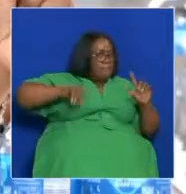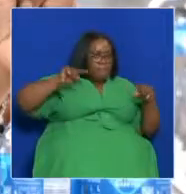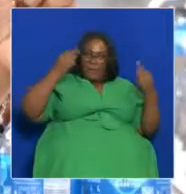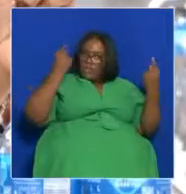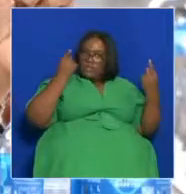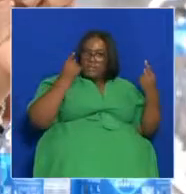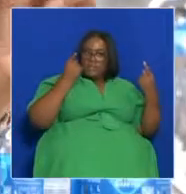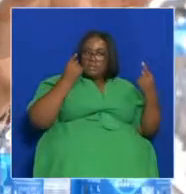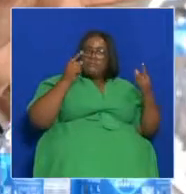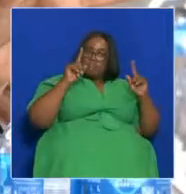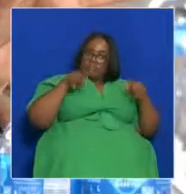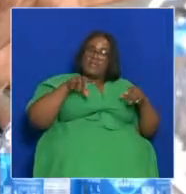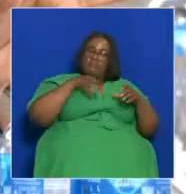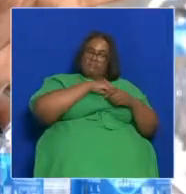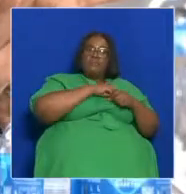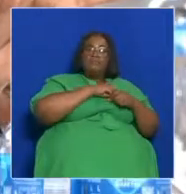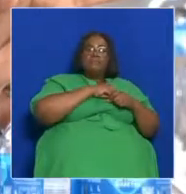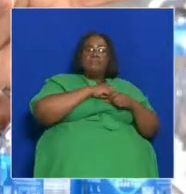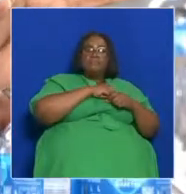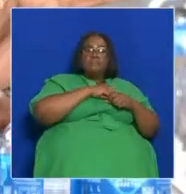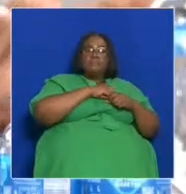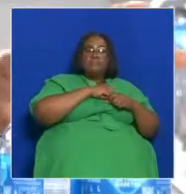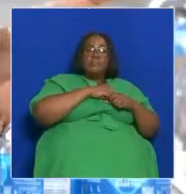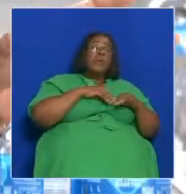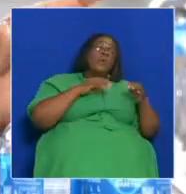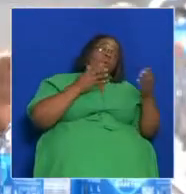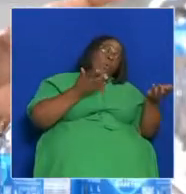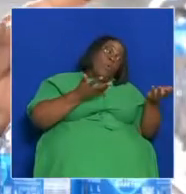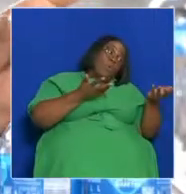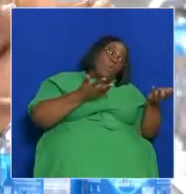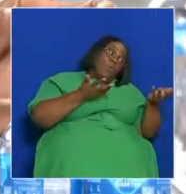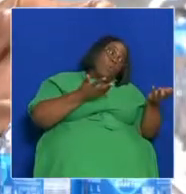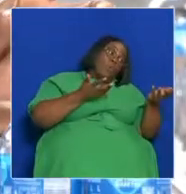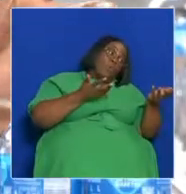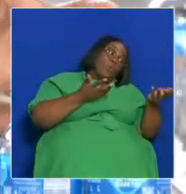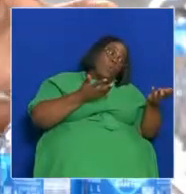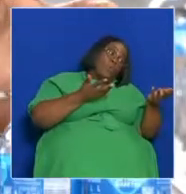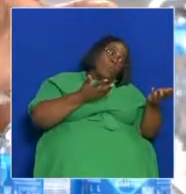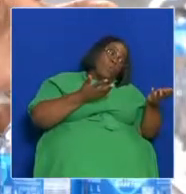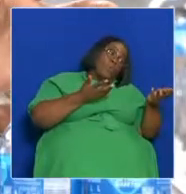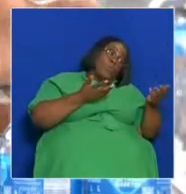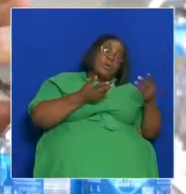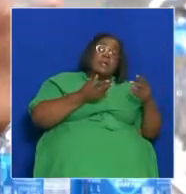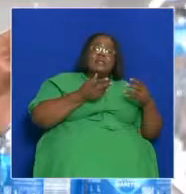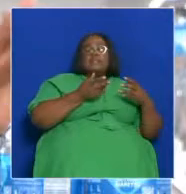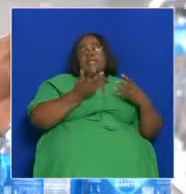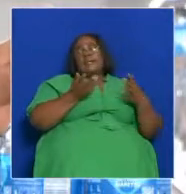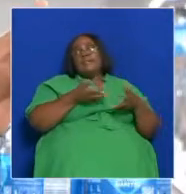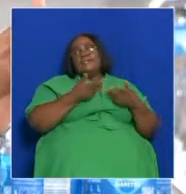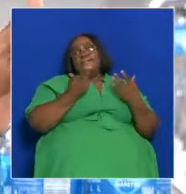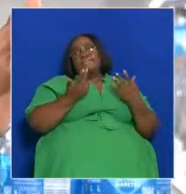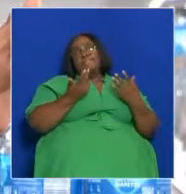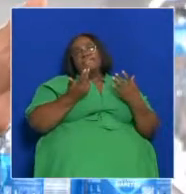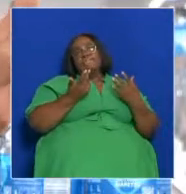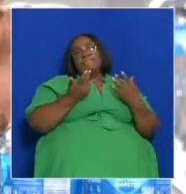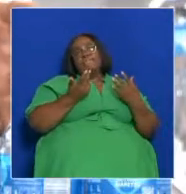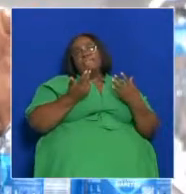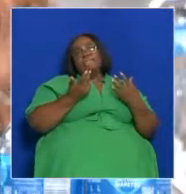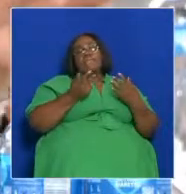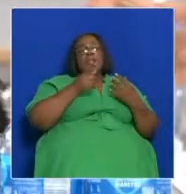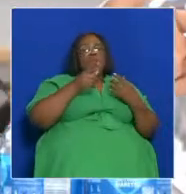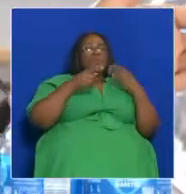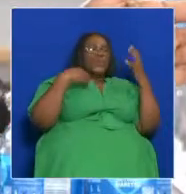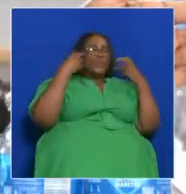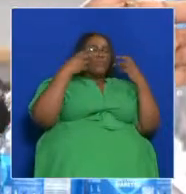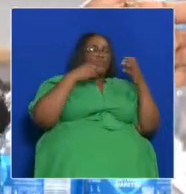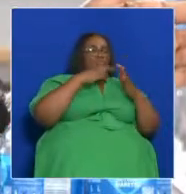investigations? Or it's a misunderstanding of your role by